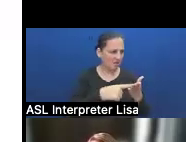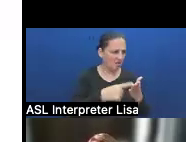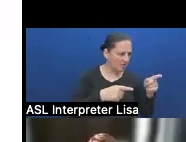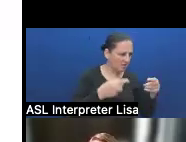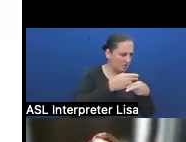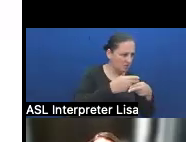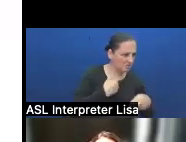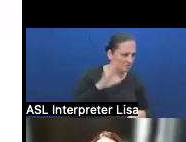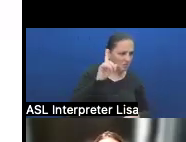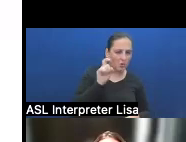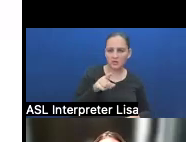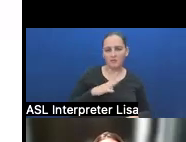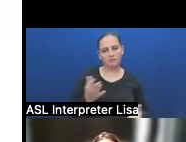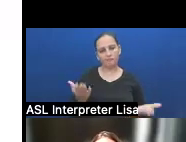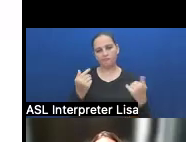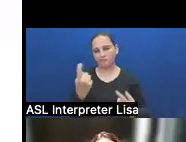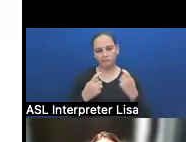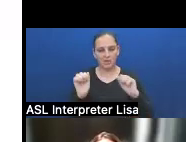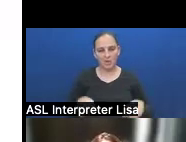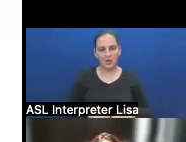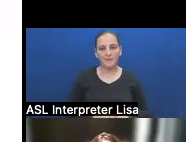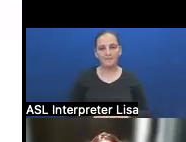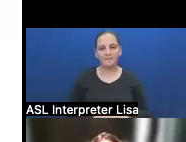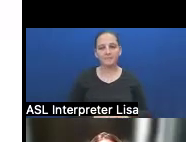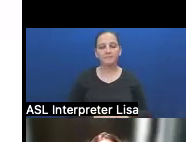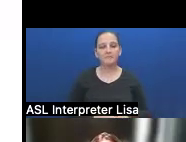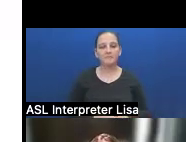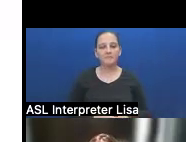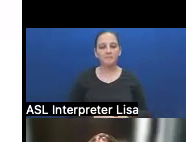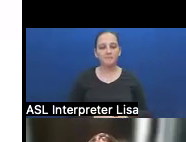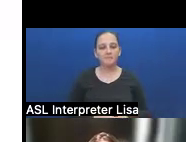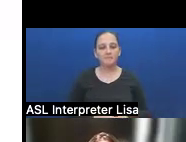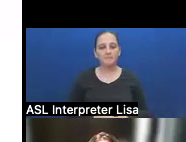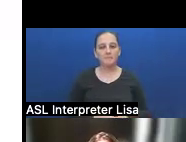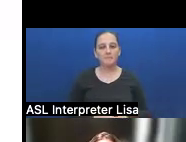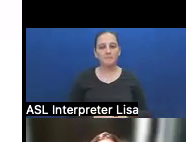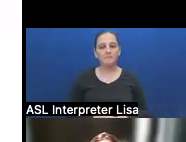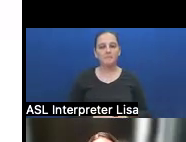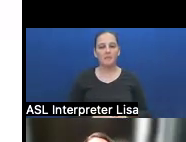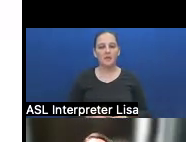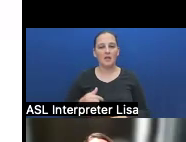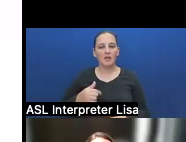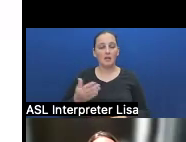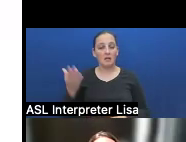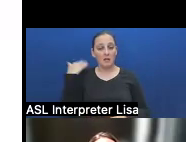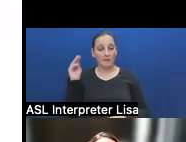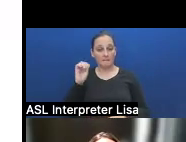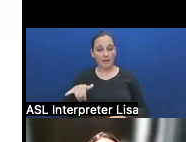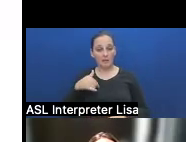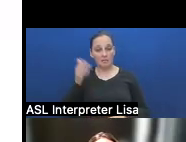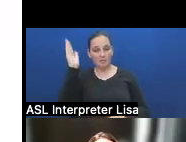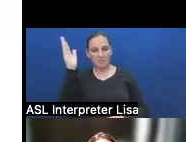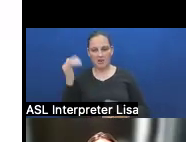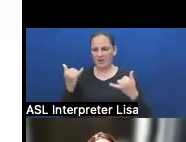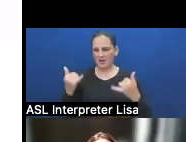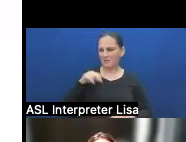not a problem. I also will spend a little bit of time clearing up things I said last time that I've changed my opinion